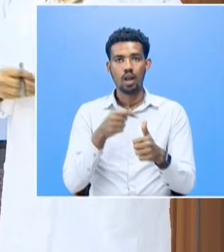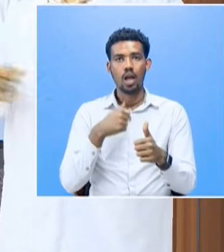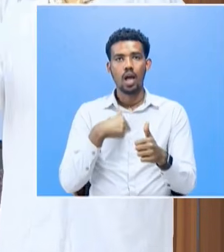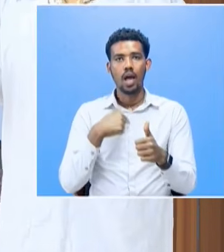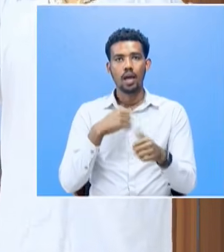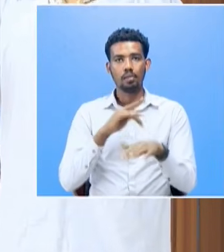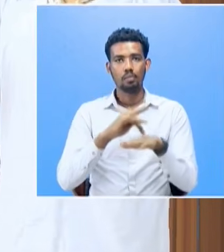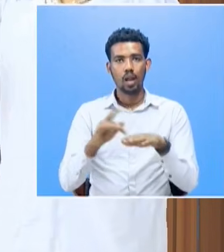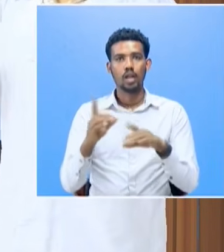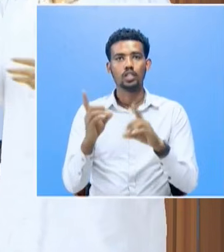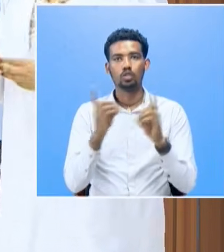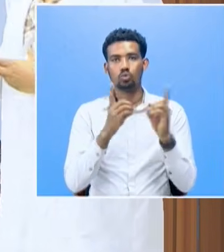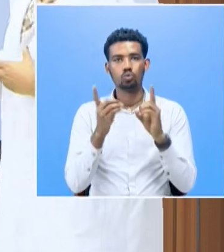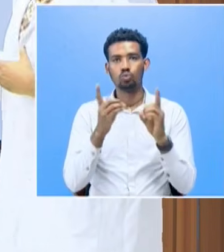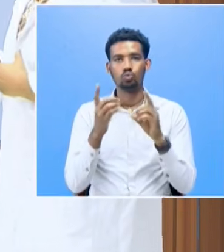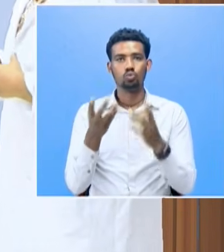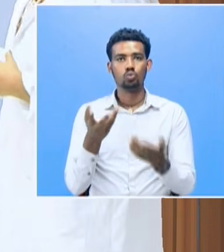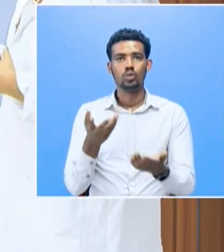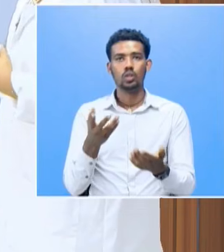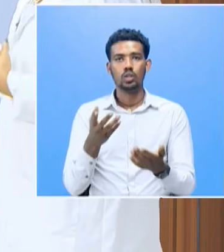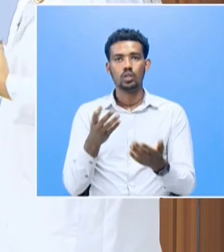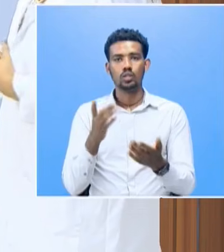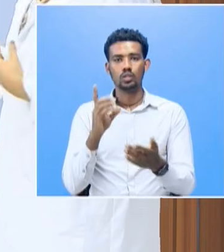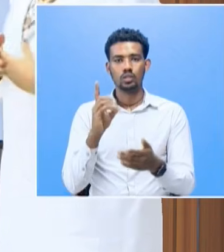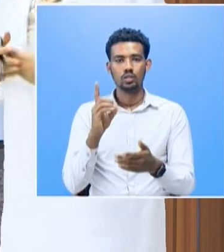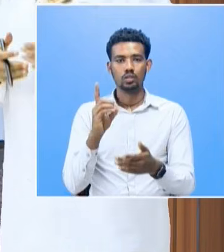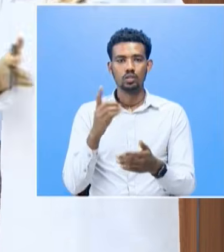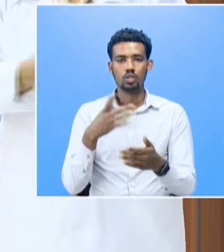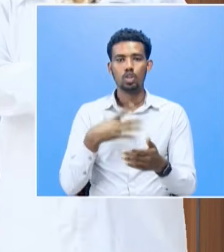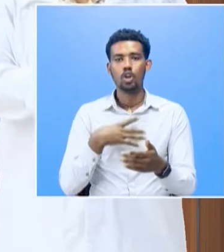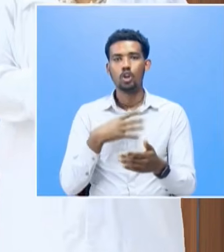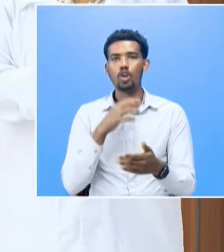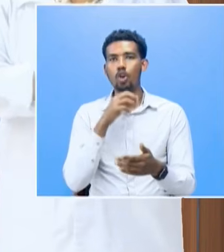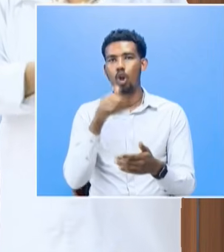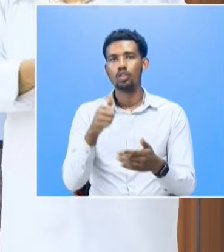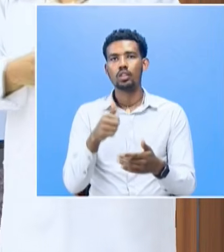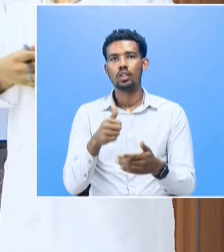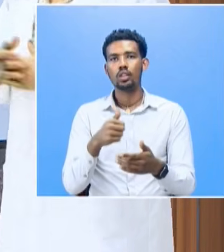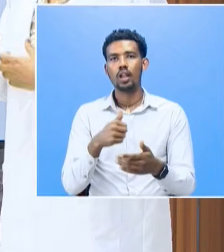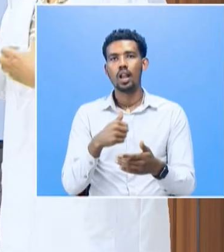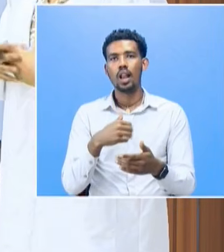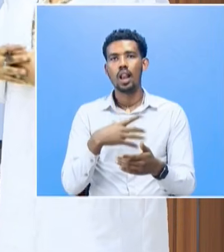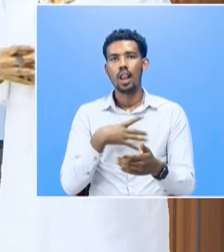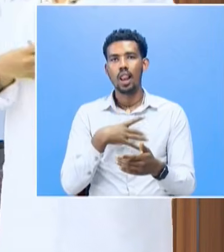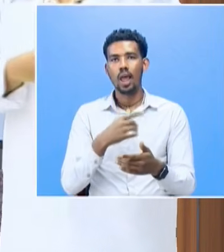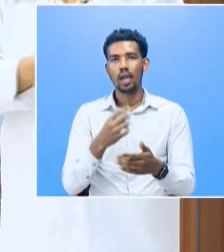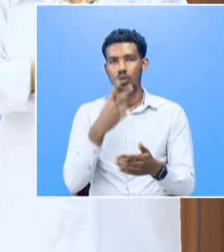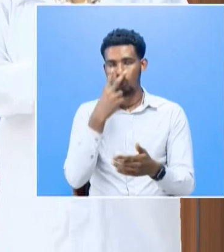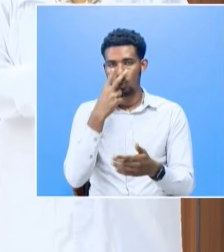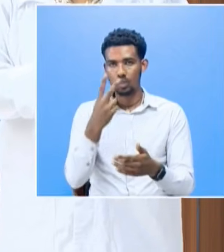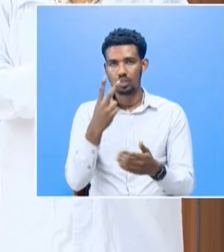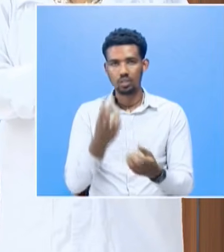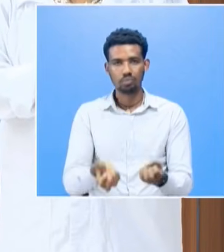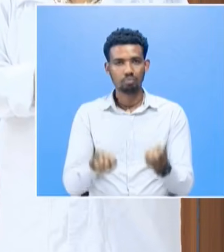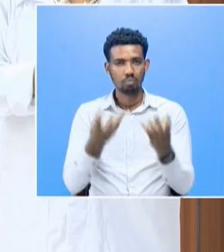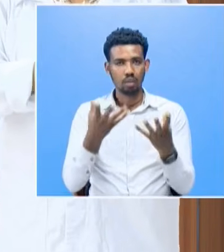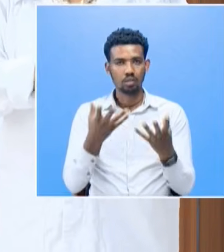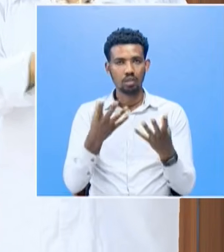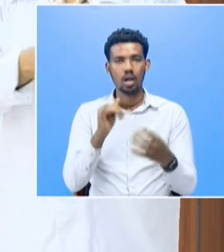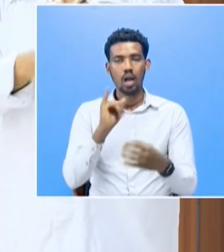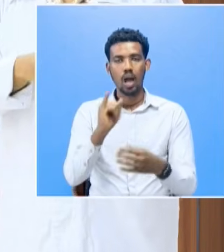do or does not like watching much. Here is I is